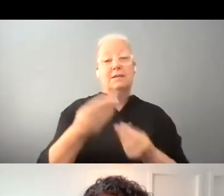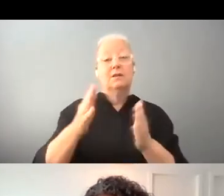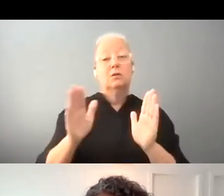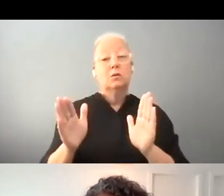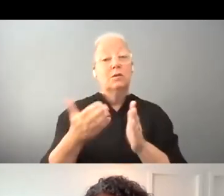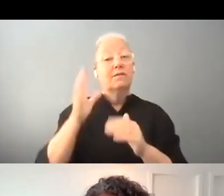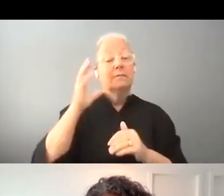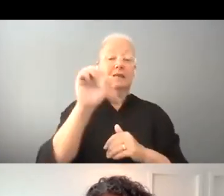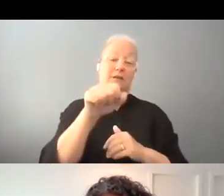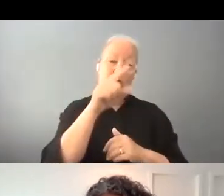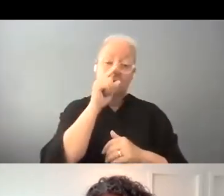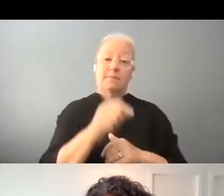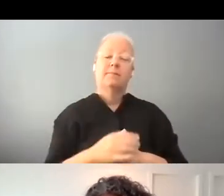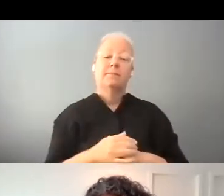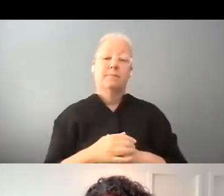can.